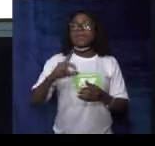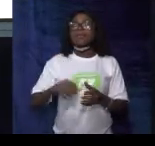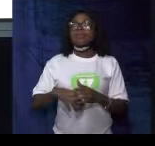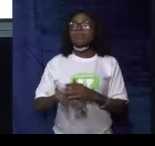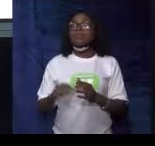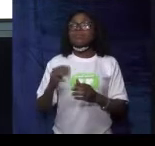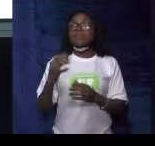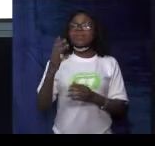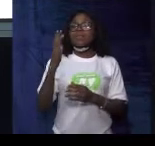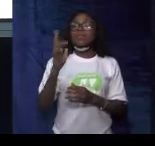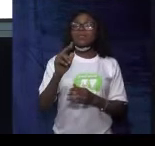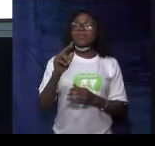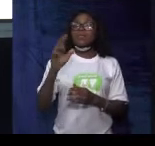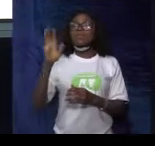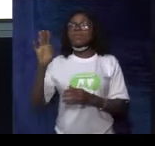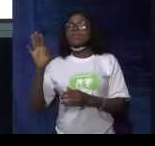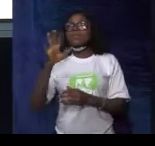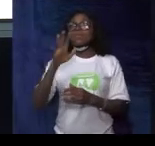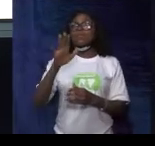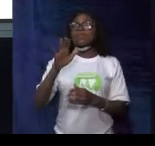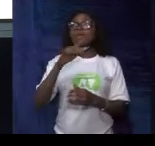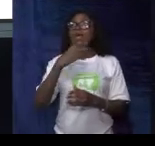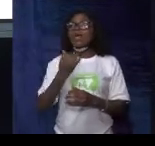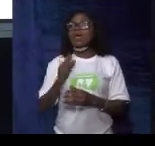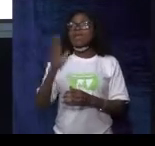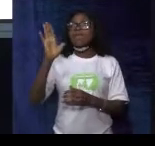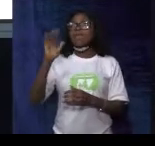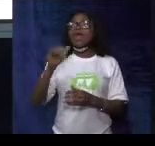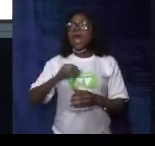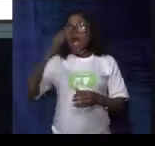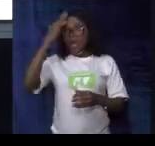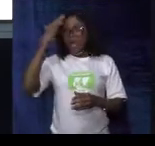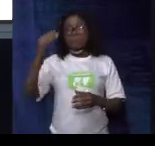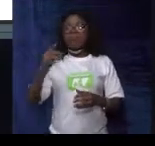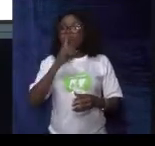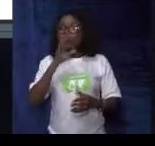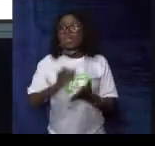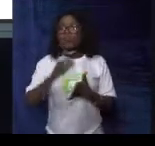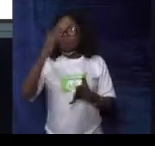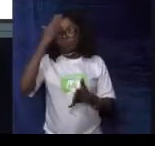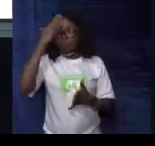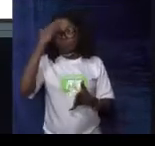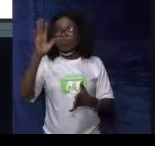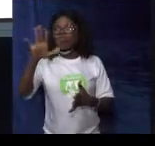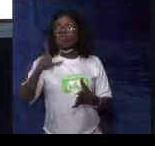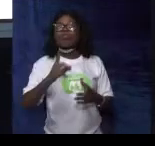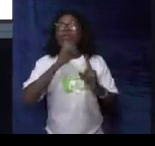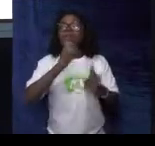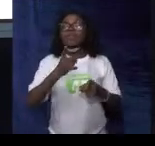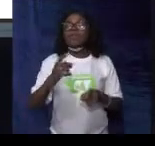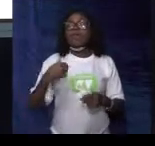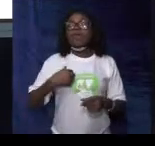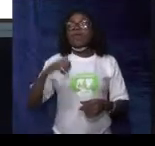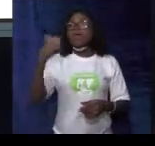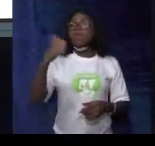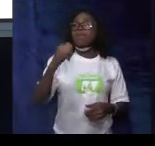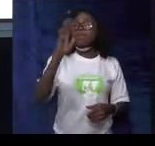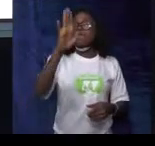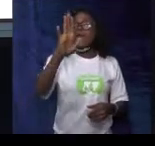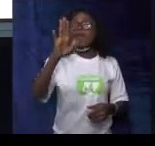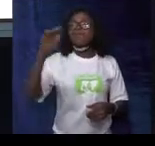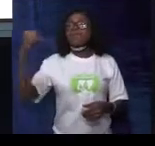3 pieces. So the options are 10, 13, 15 and 18. I'm sure you've identified your answer by now. Las Vegas, you